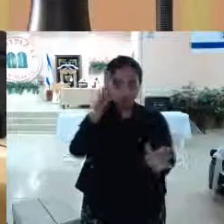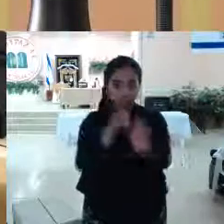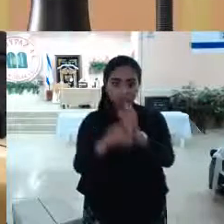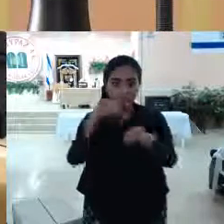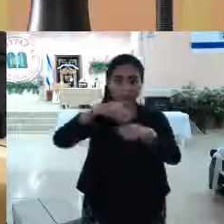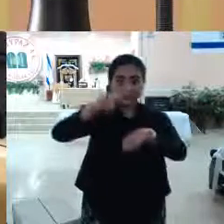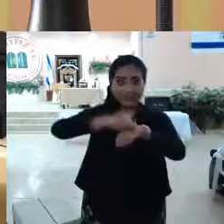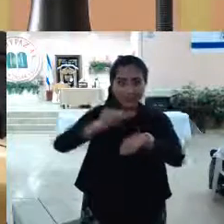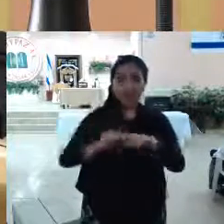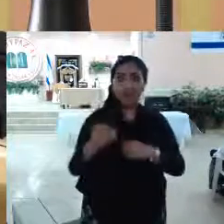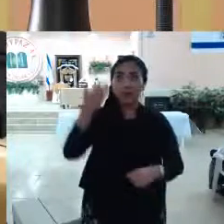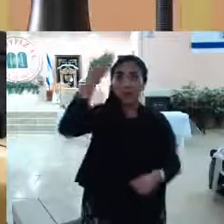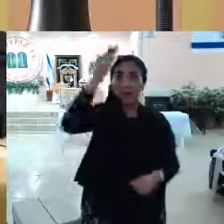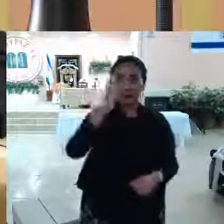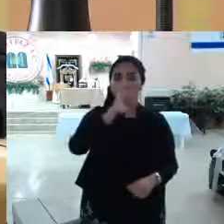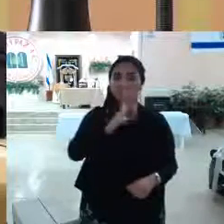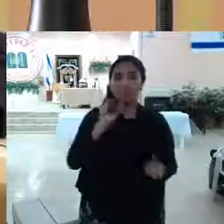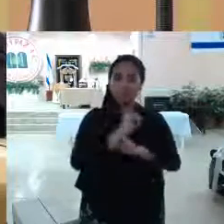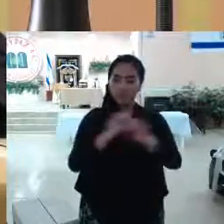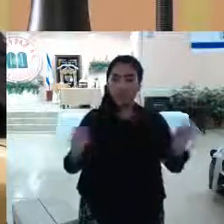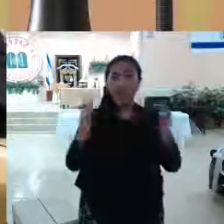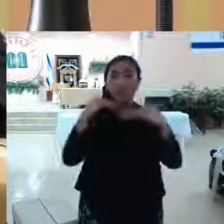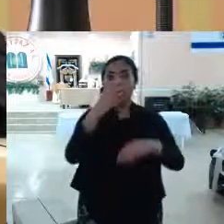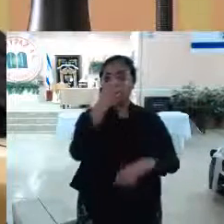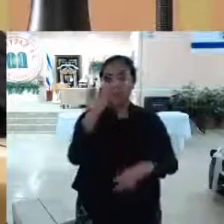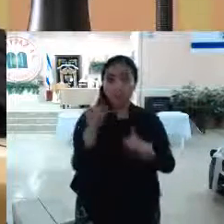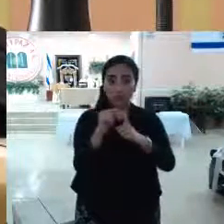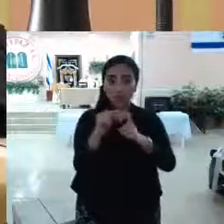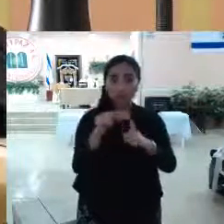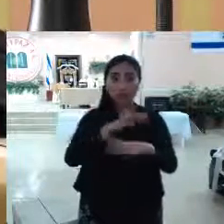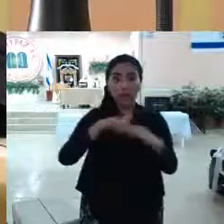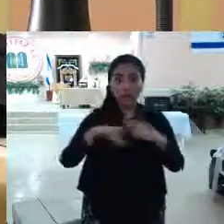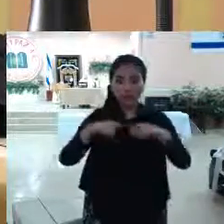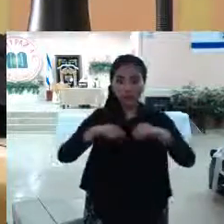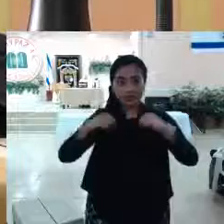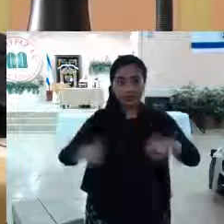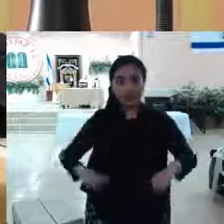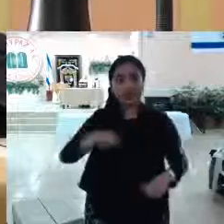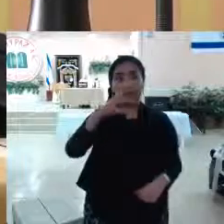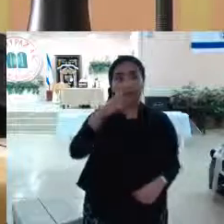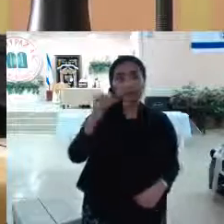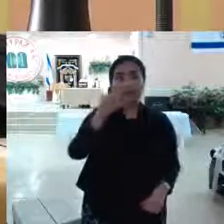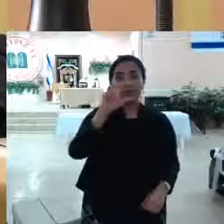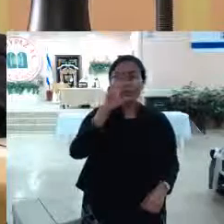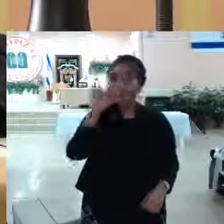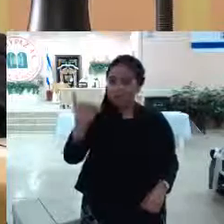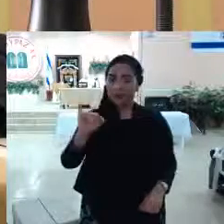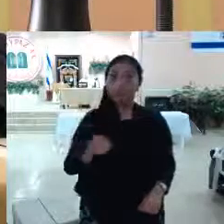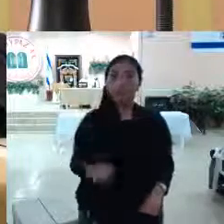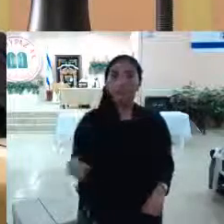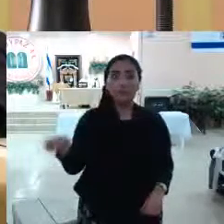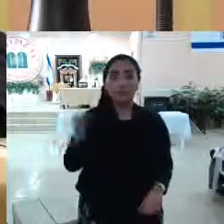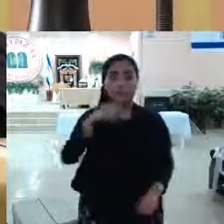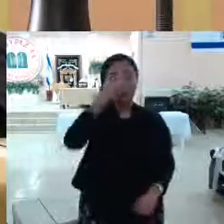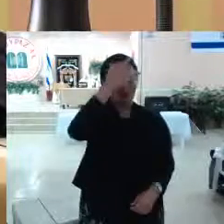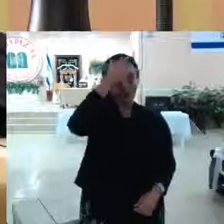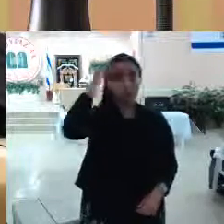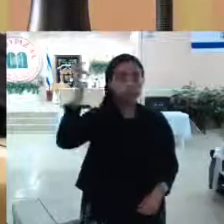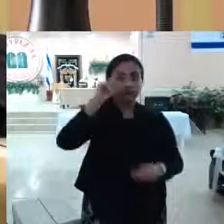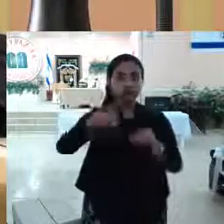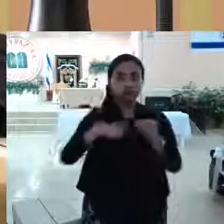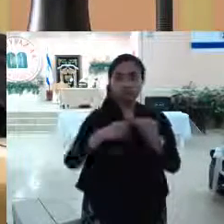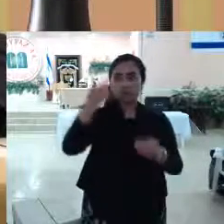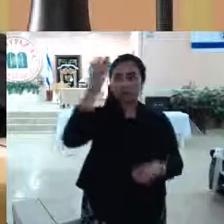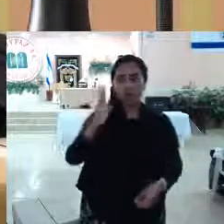Mishkan al Elohim de Israel. En pocas palabras, In just a few los words, Kohanim the y Kohanim los levitas and the se Levites, olvidaron de they Yahweh.